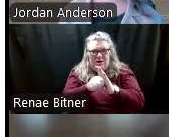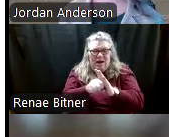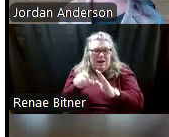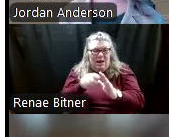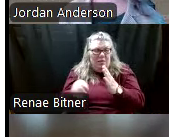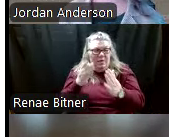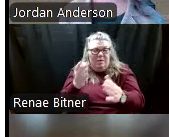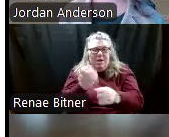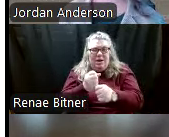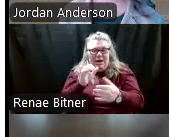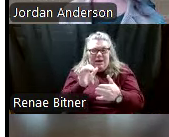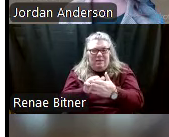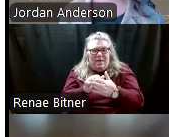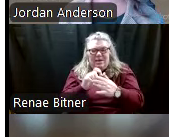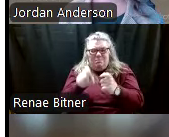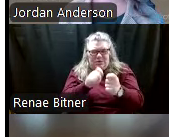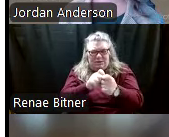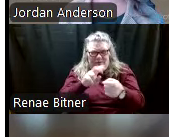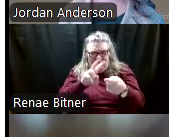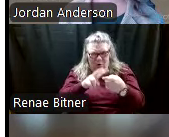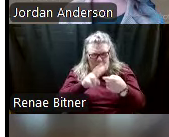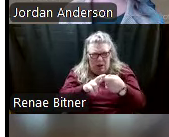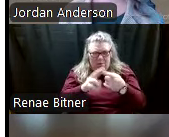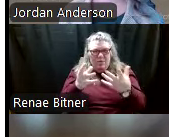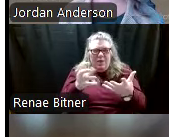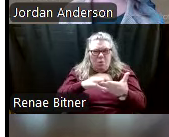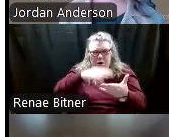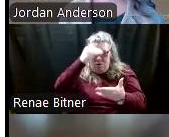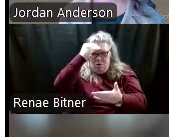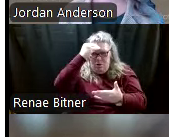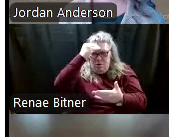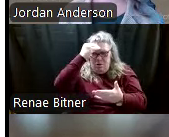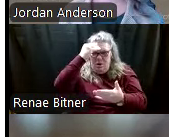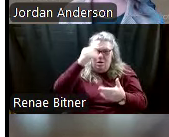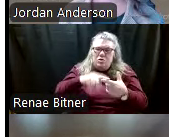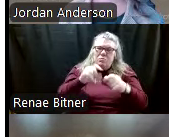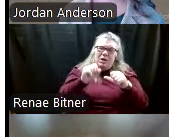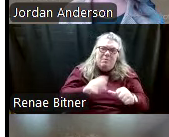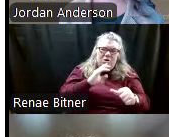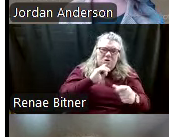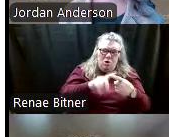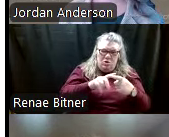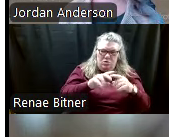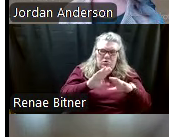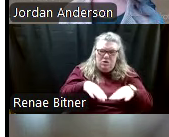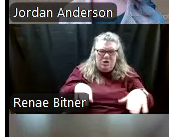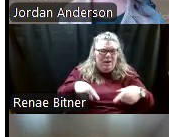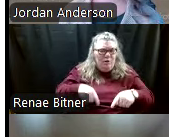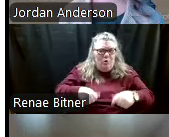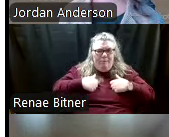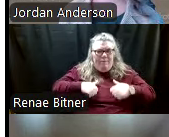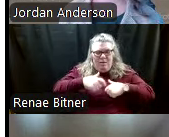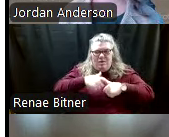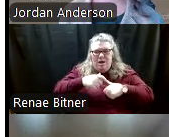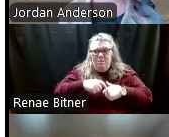might get that specific vocabulary that they want for, I want to be able to talk to them when we're giving bath time. So it's not